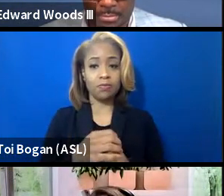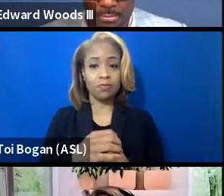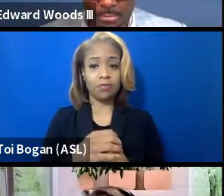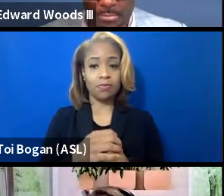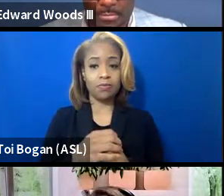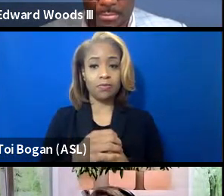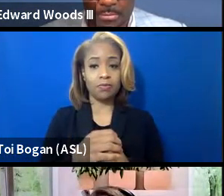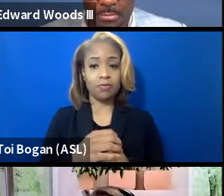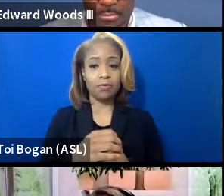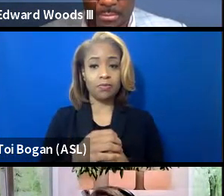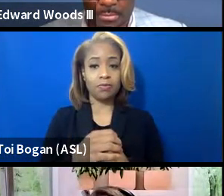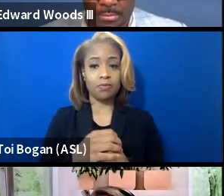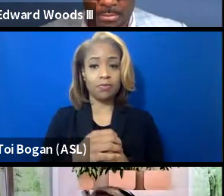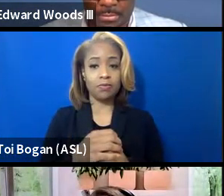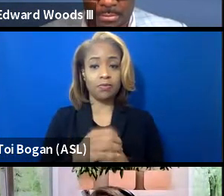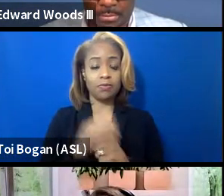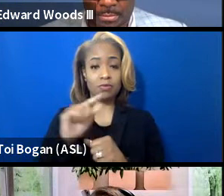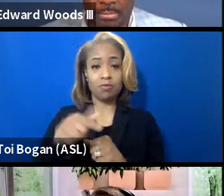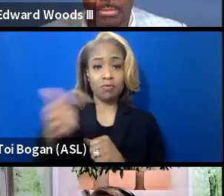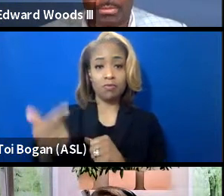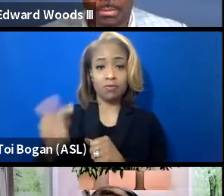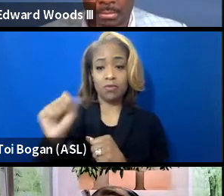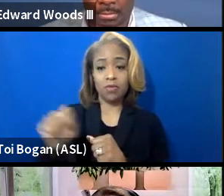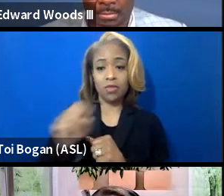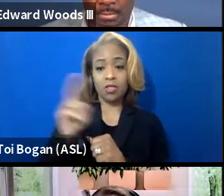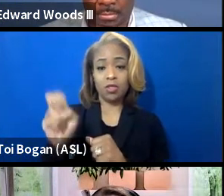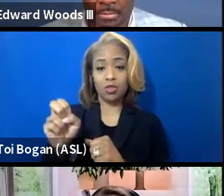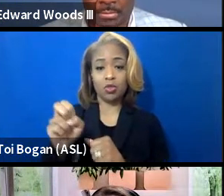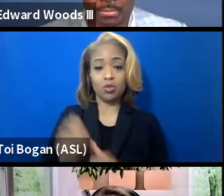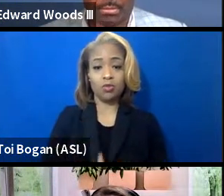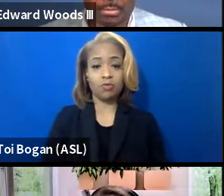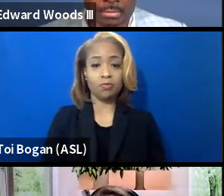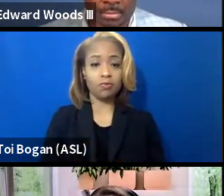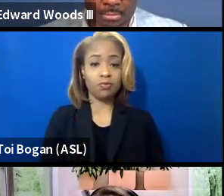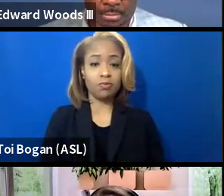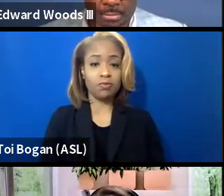And I will give the floor to Sue.